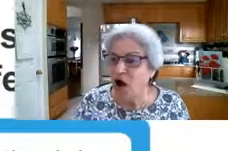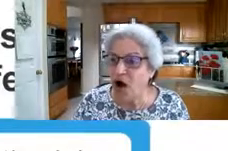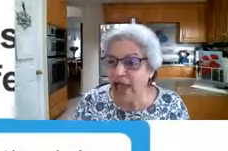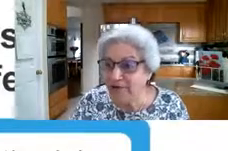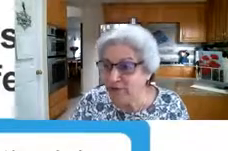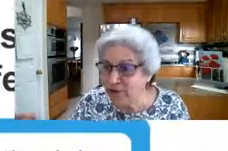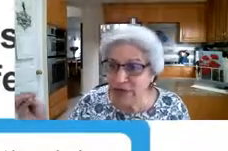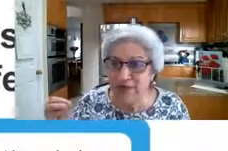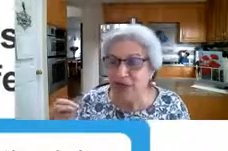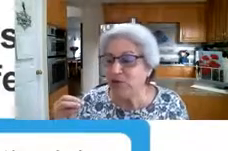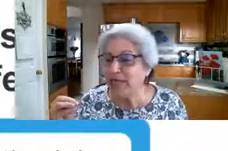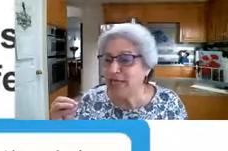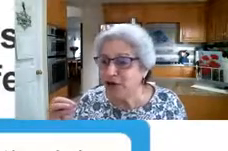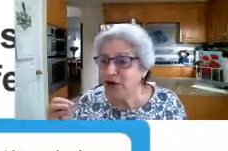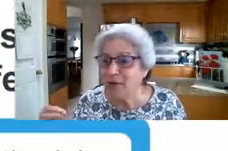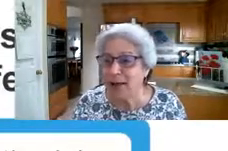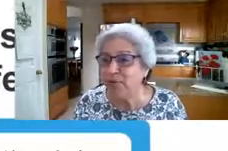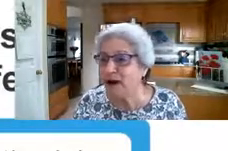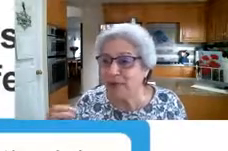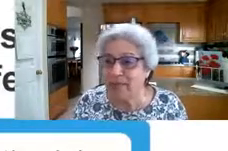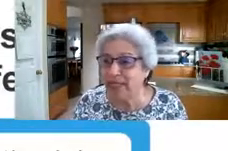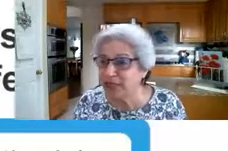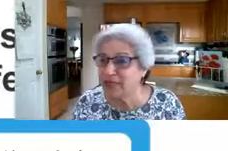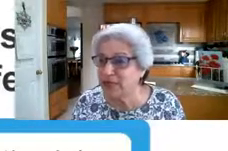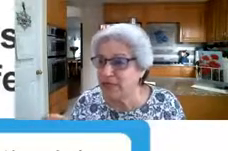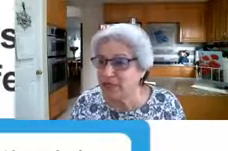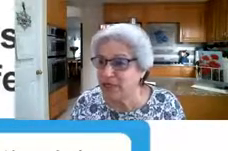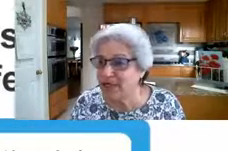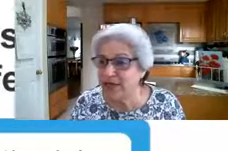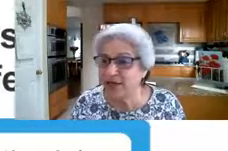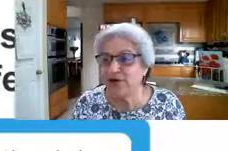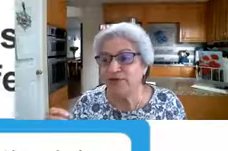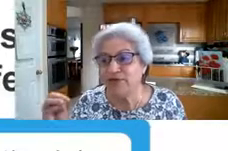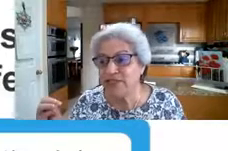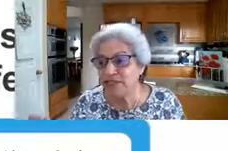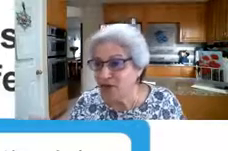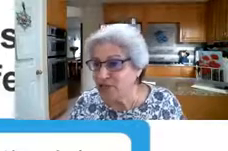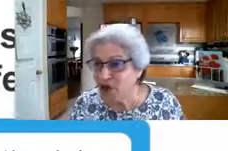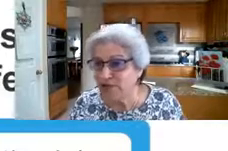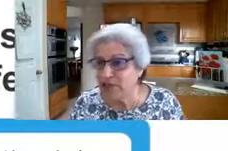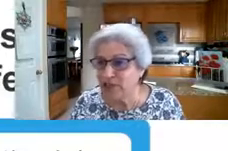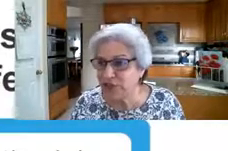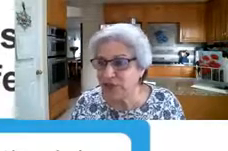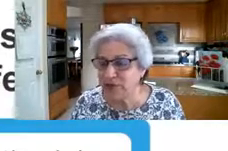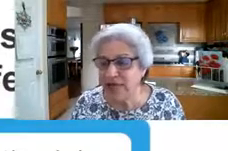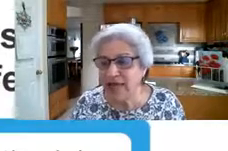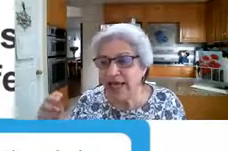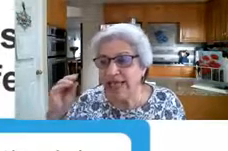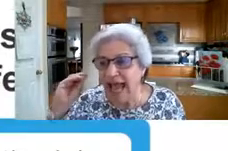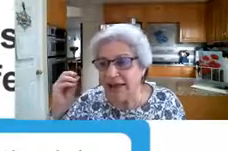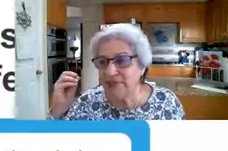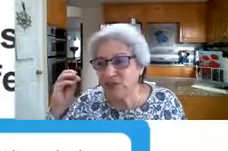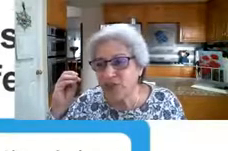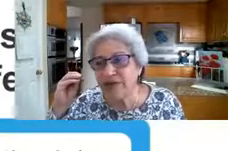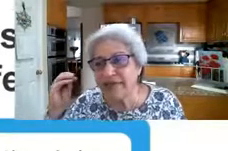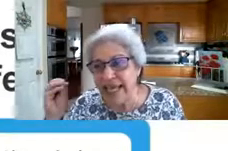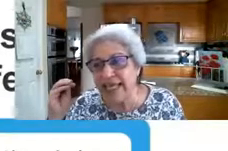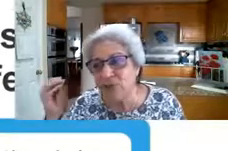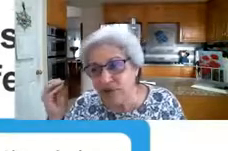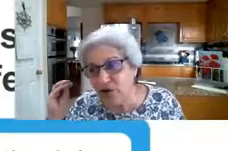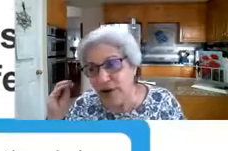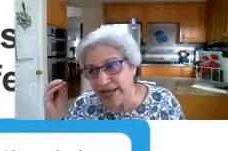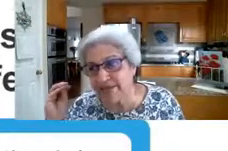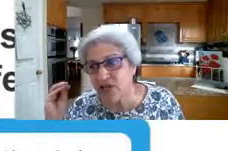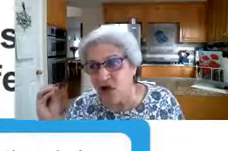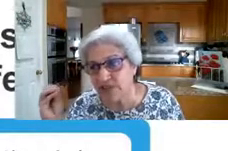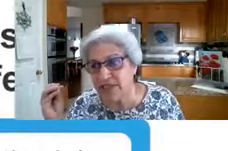So everything that you hear about population immunity for SARS-CoV-2, you have to sort of take